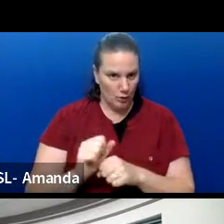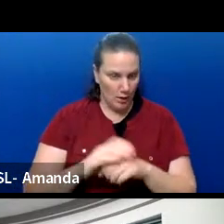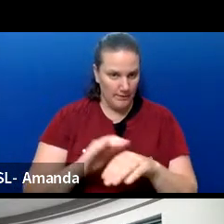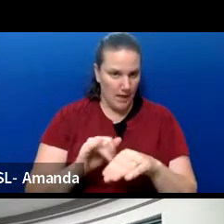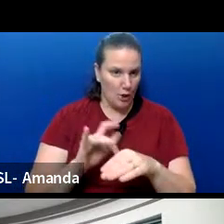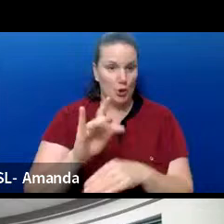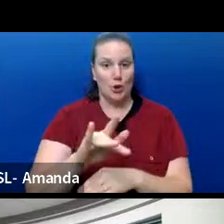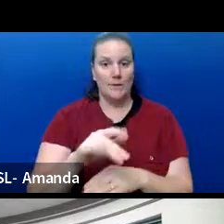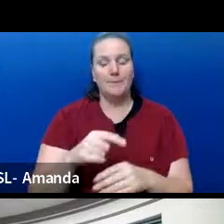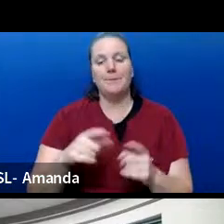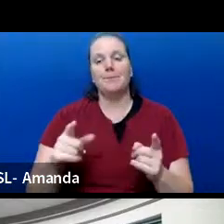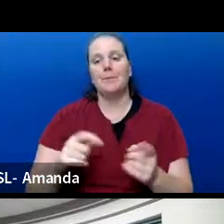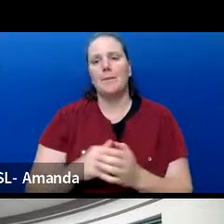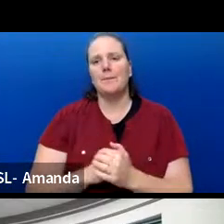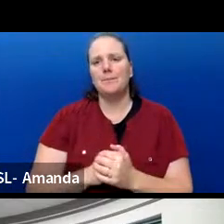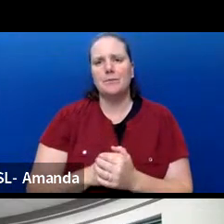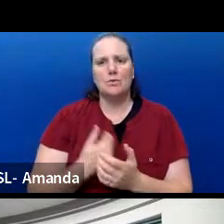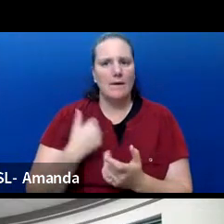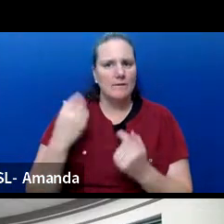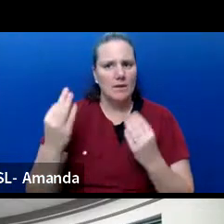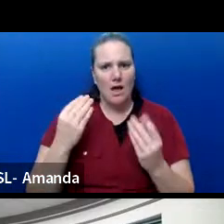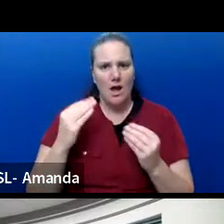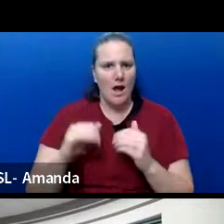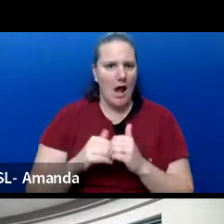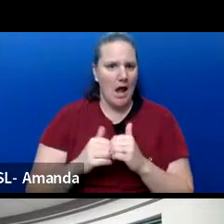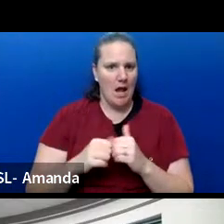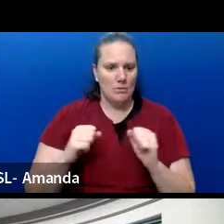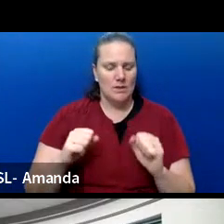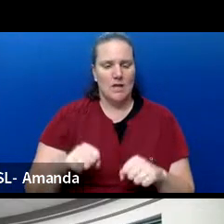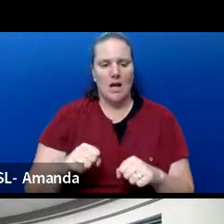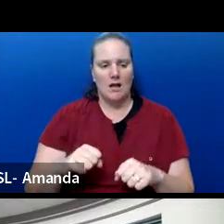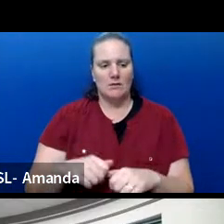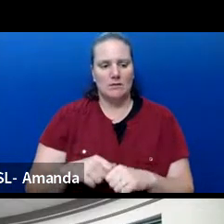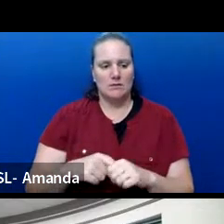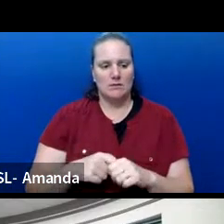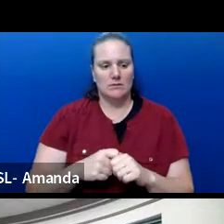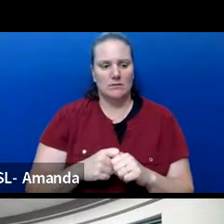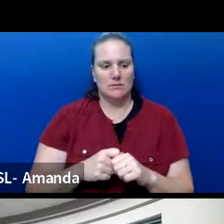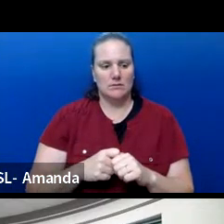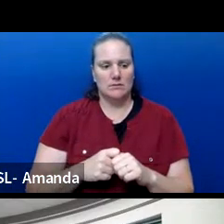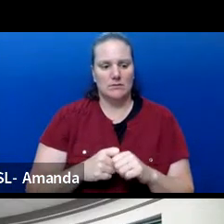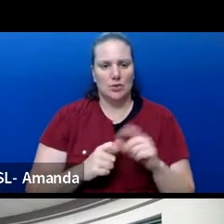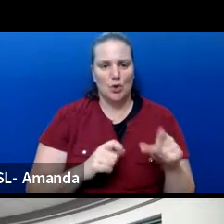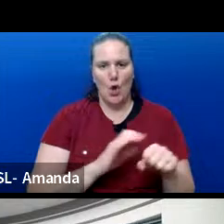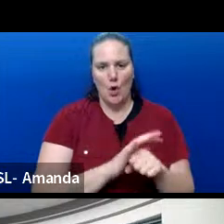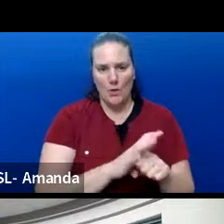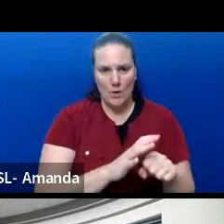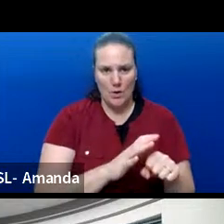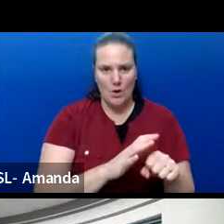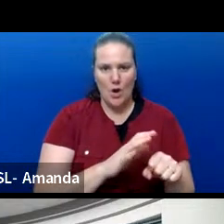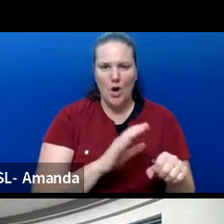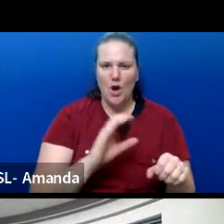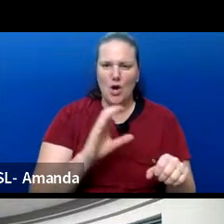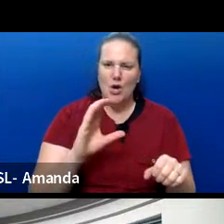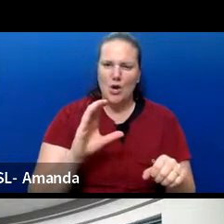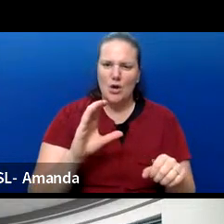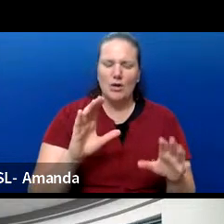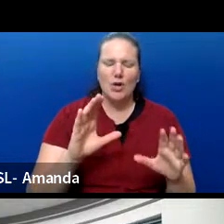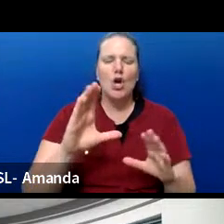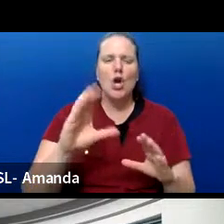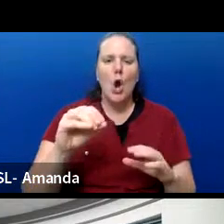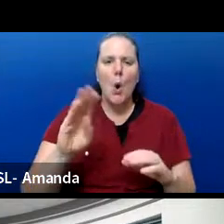thought into how we can perhaps take co-bid and OMWB firms and